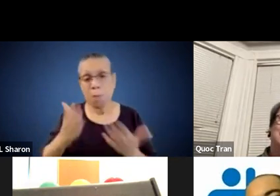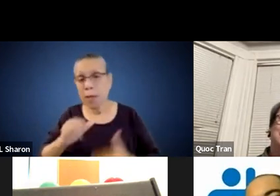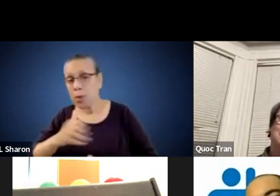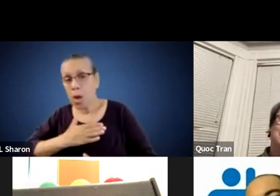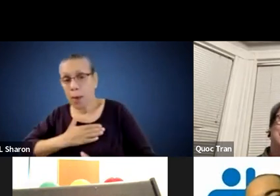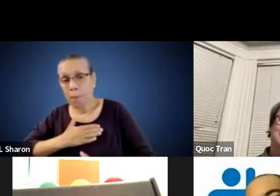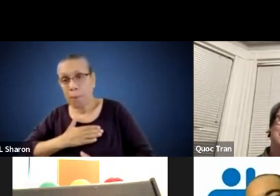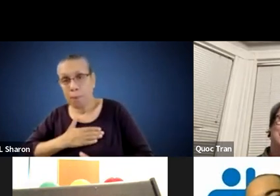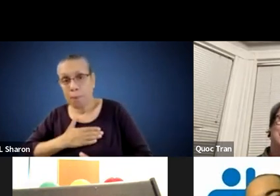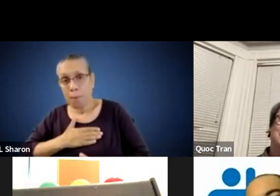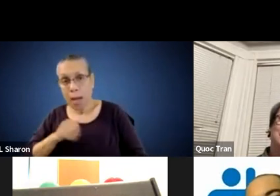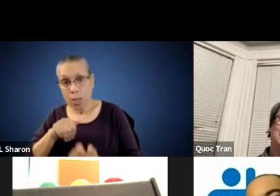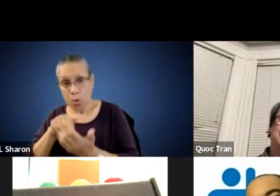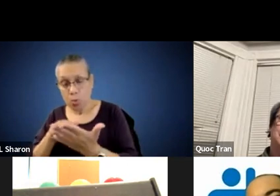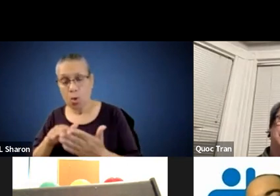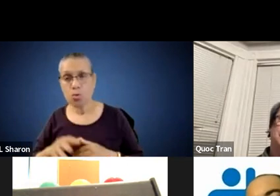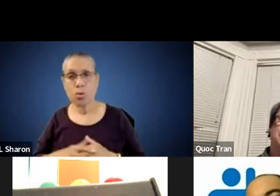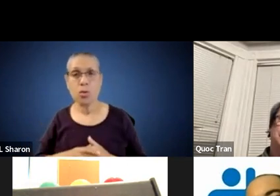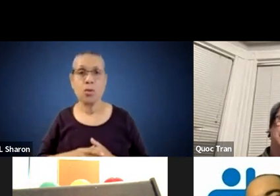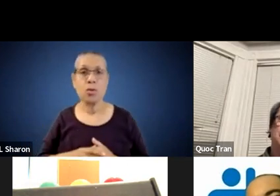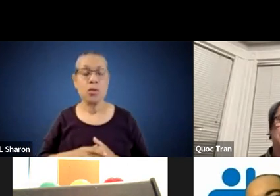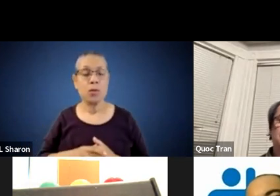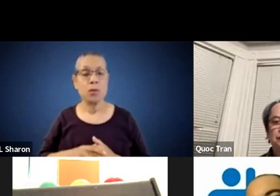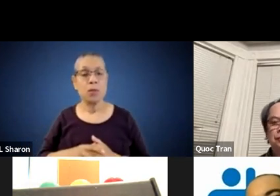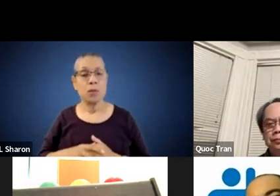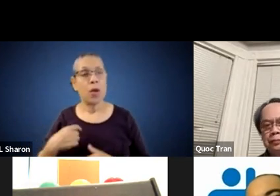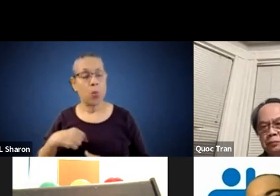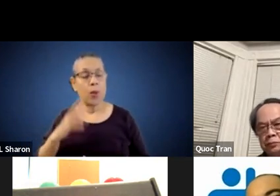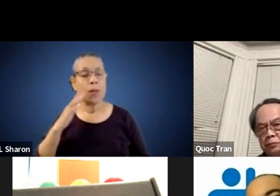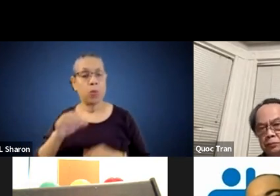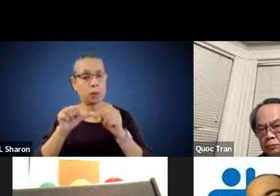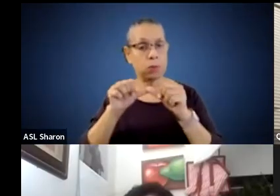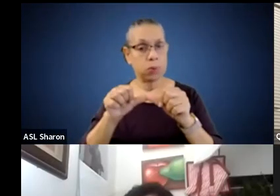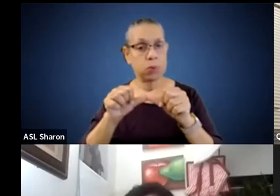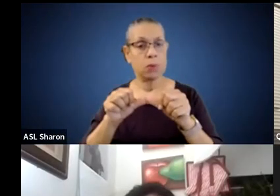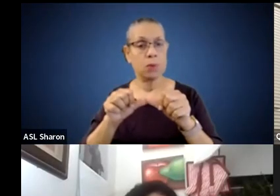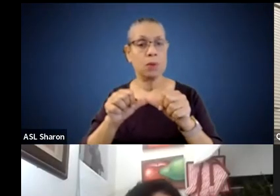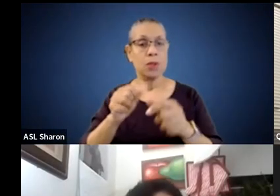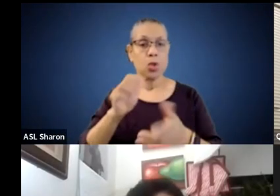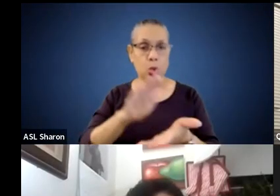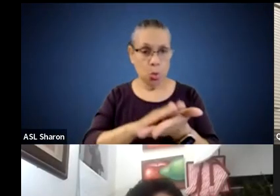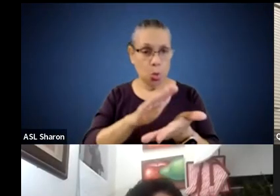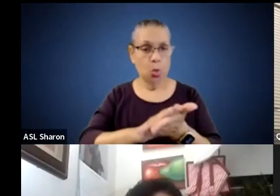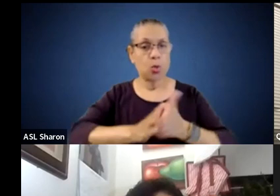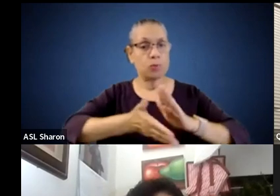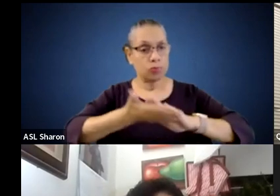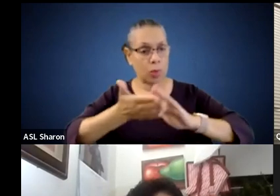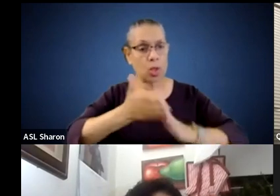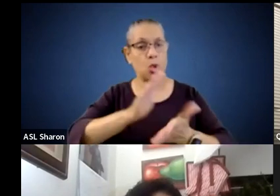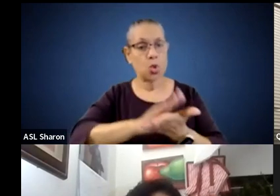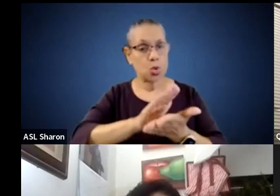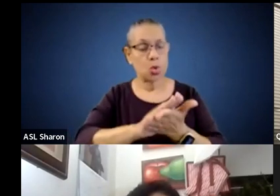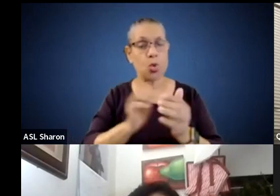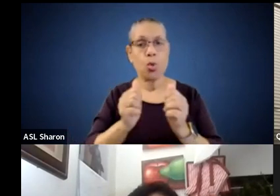done but I had supported the approach that we were going to sustain stool schools under the theory of